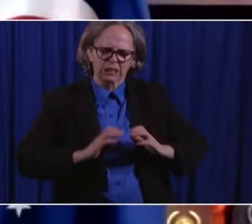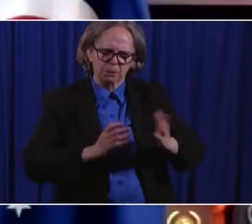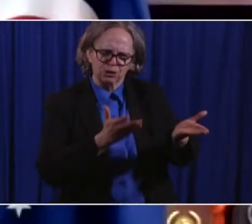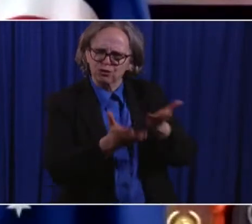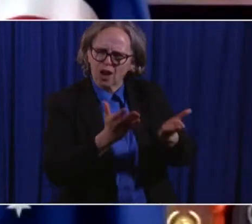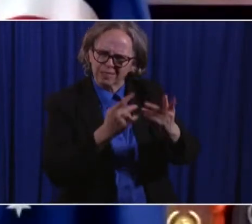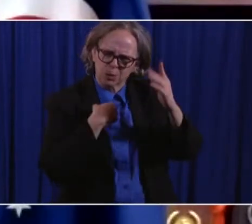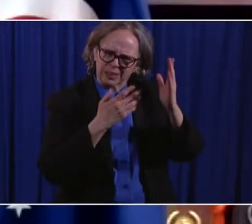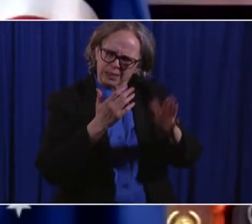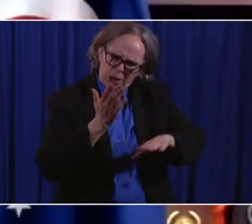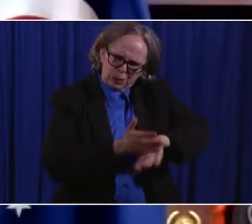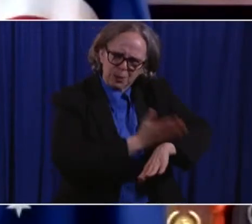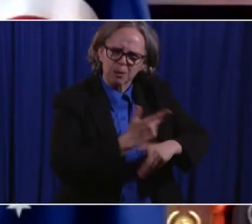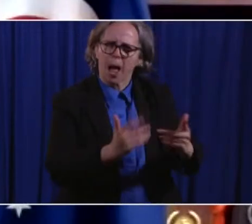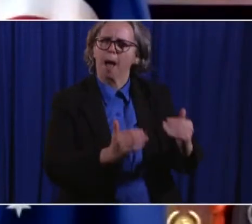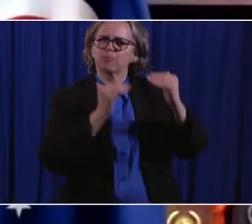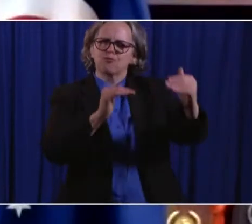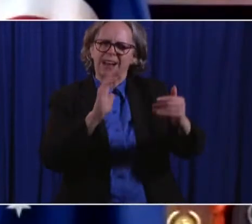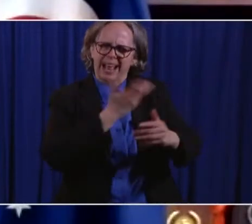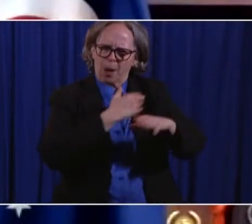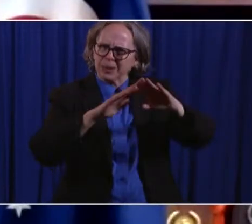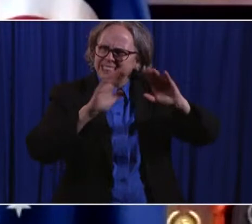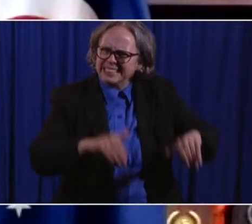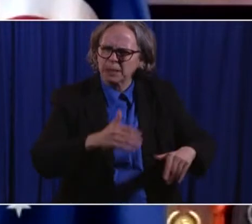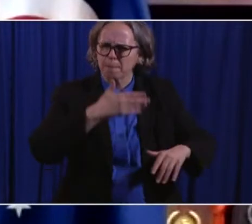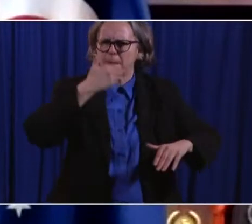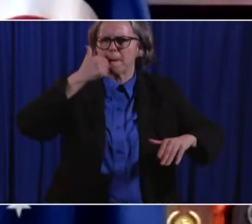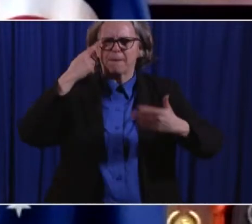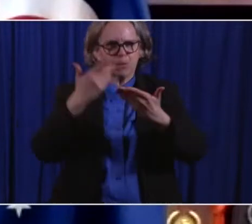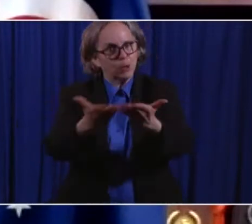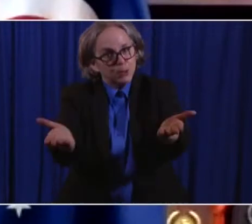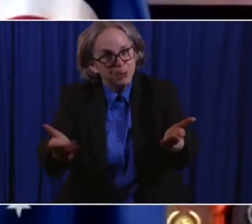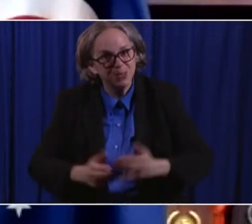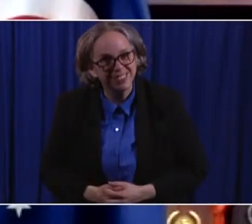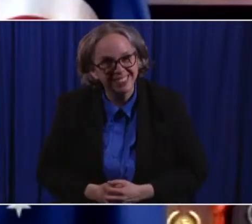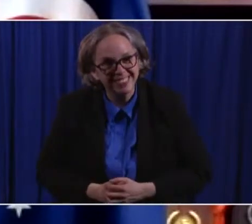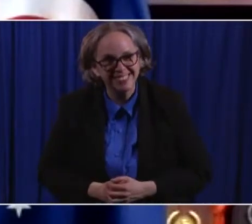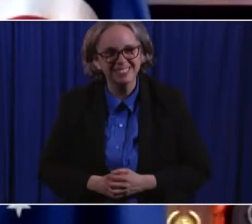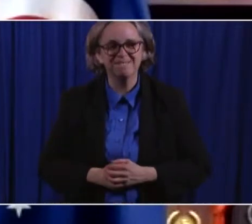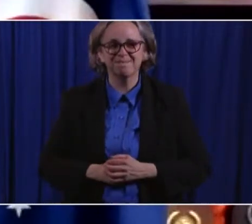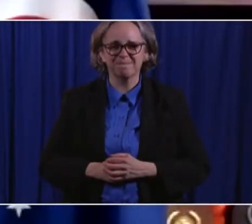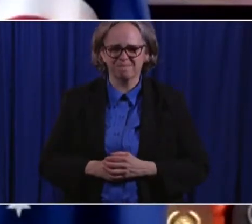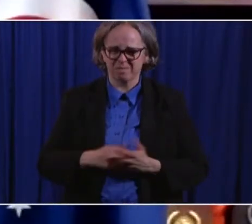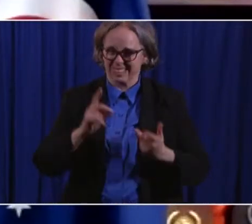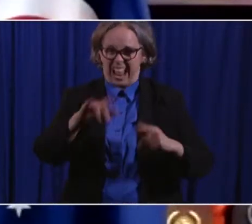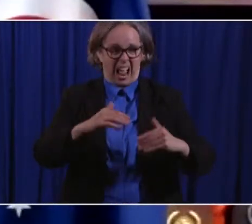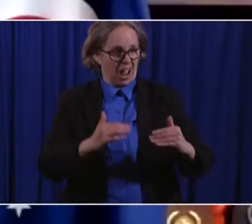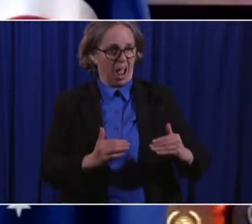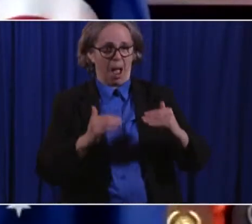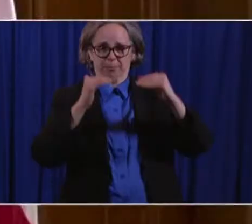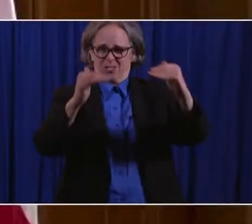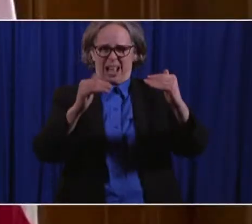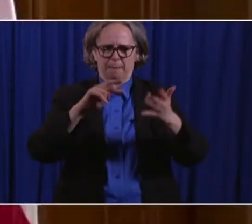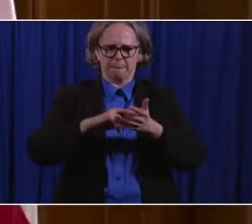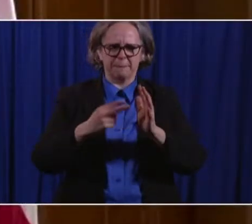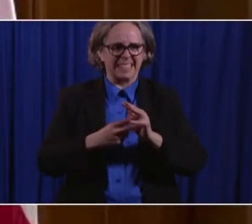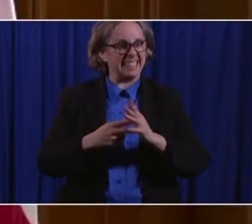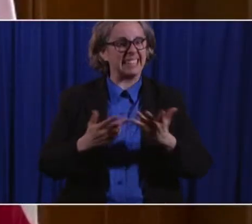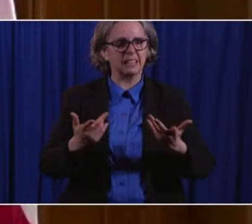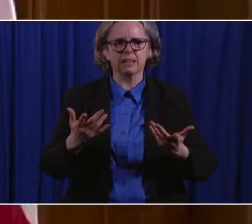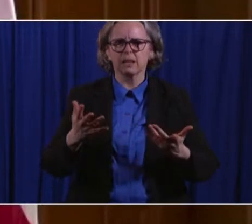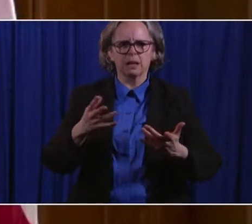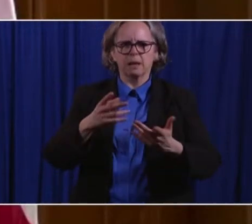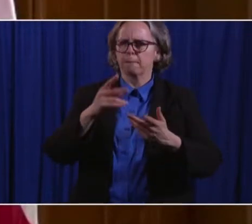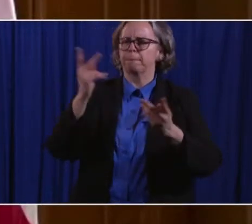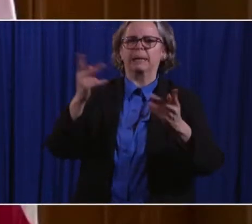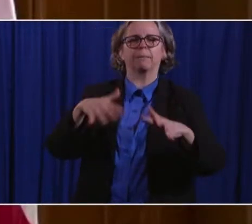system. And we know that when we do that, good things happen. So Governor, I'll turn it back over to you. Governor, thank you